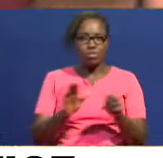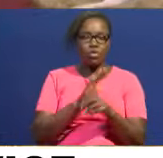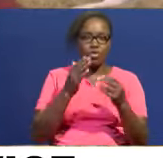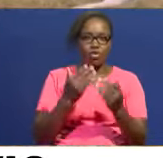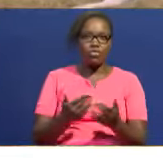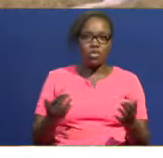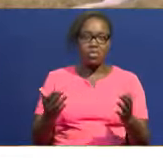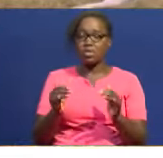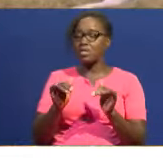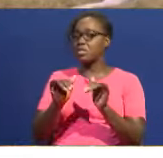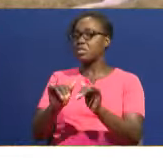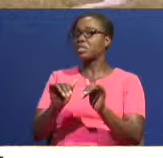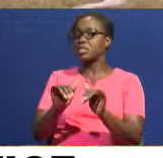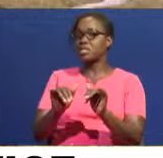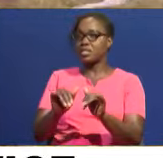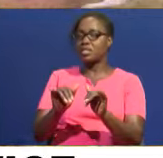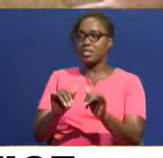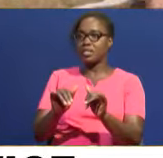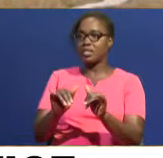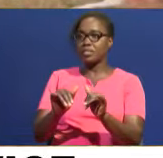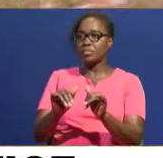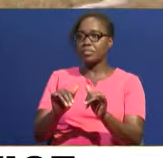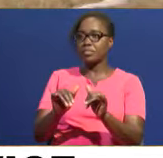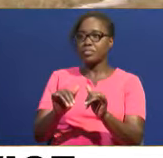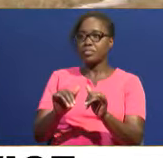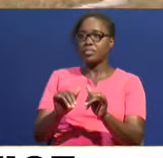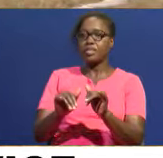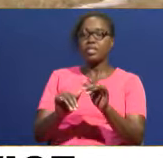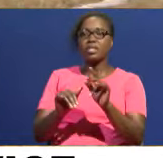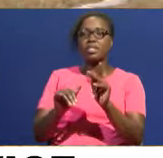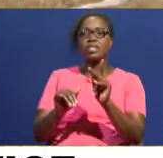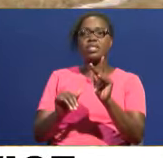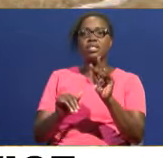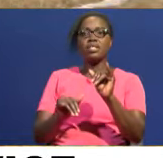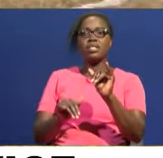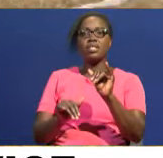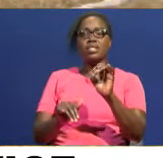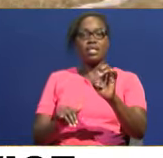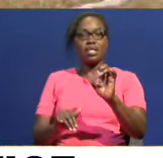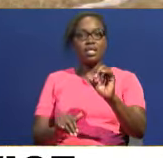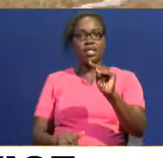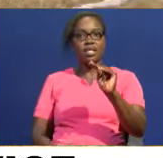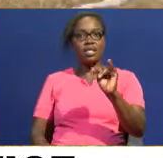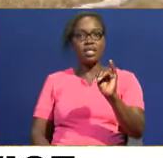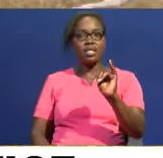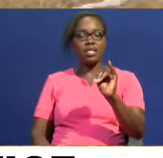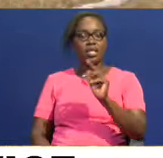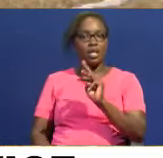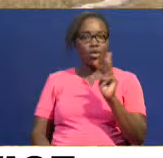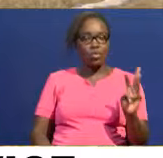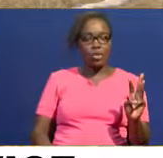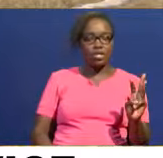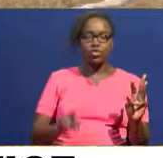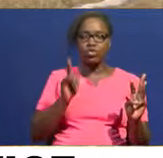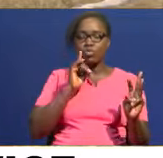the number of children were coming from, that is Kenny West of Nyeri County. The service is tomorrow, and we'll be